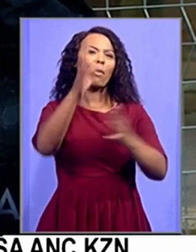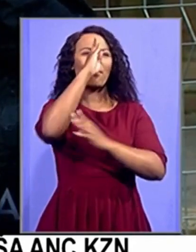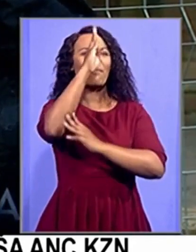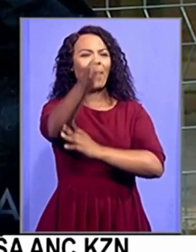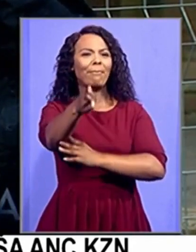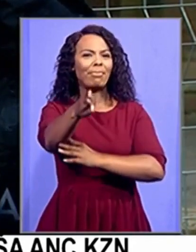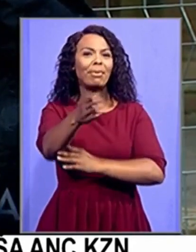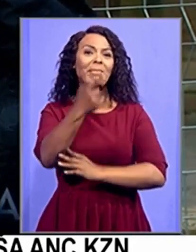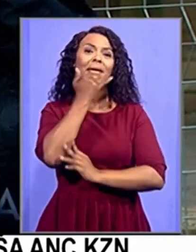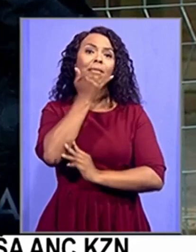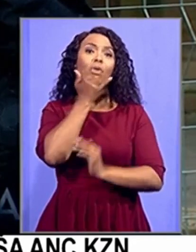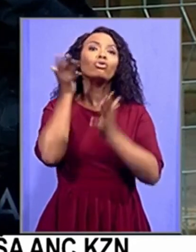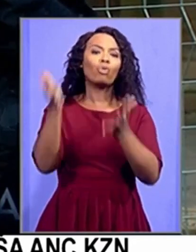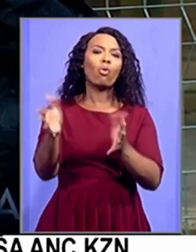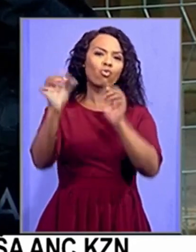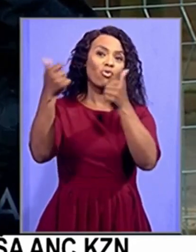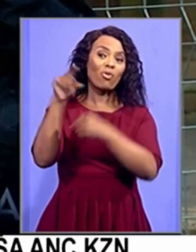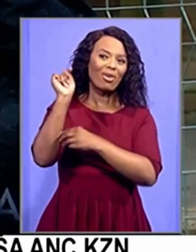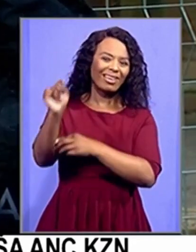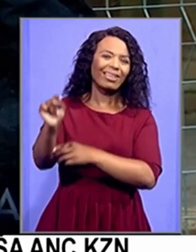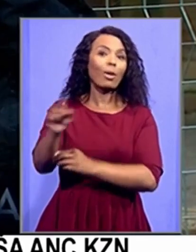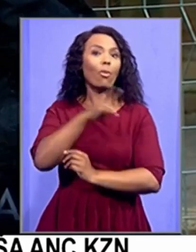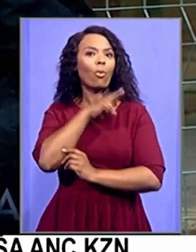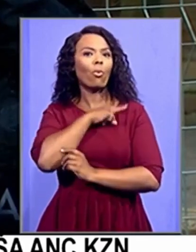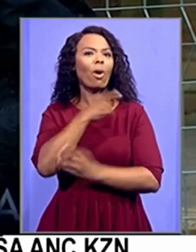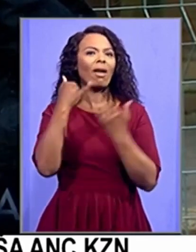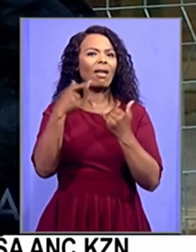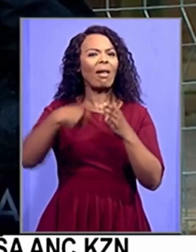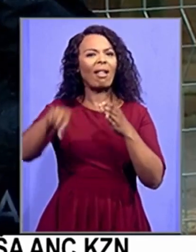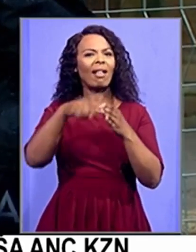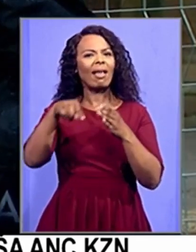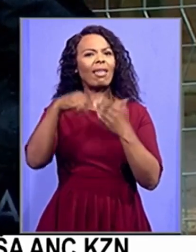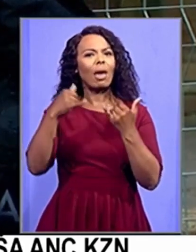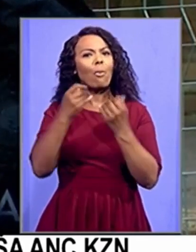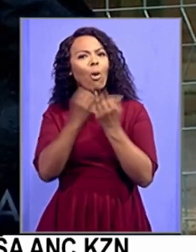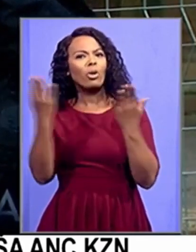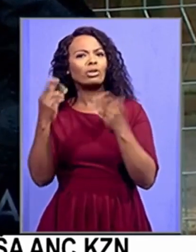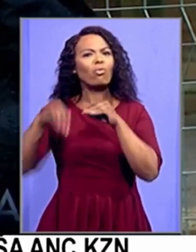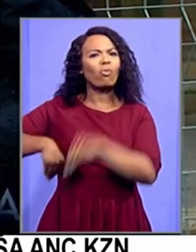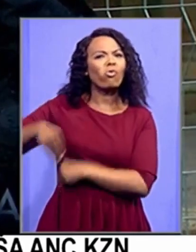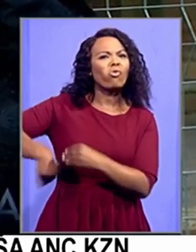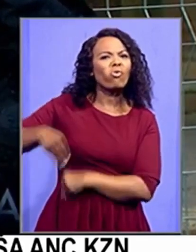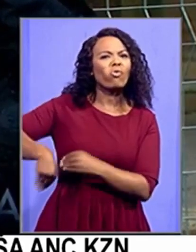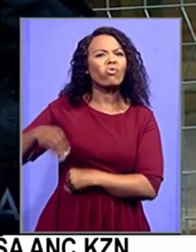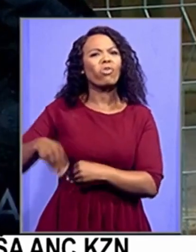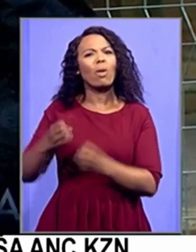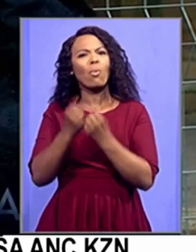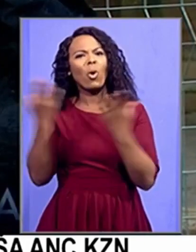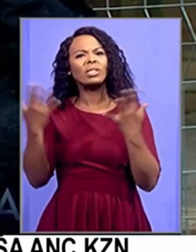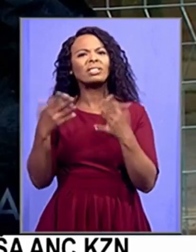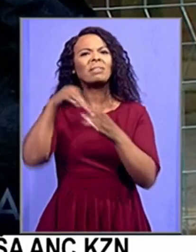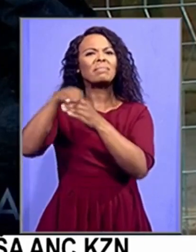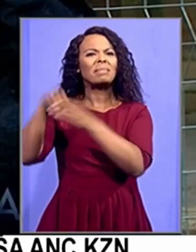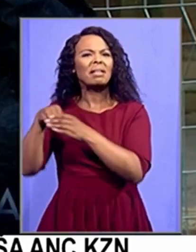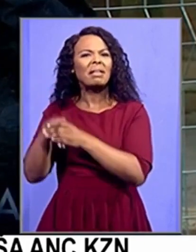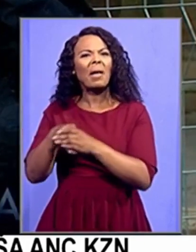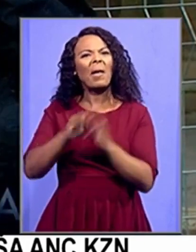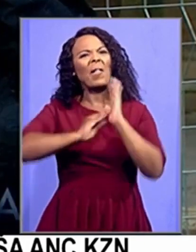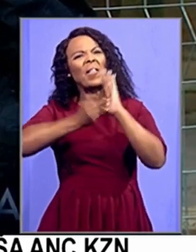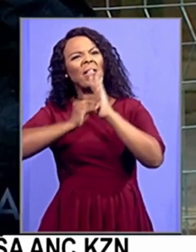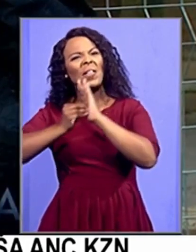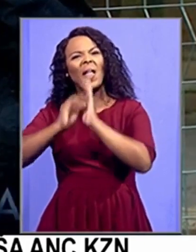extent. It is good for it because the leeches, the careerists, the corrupt, those who have brought us where we are